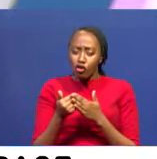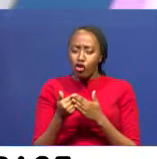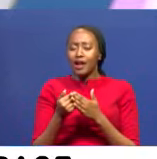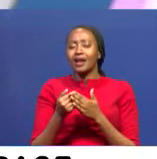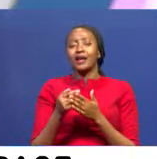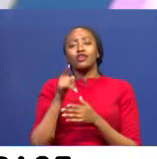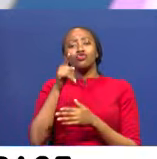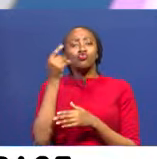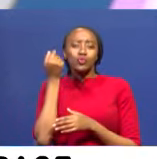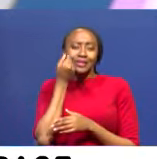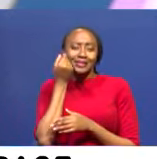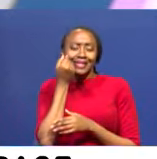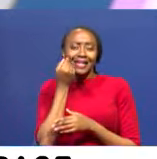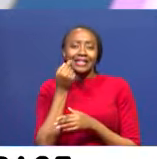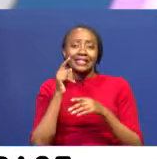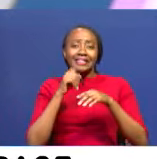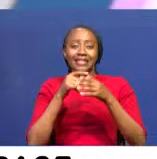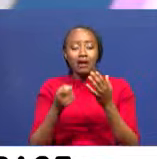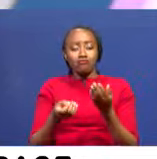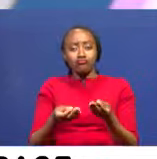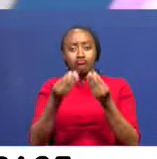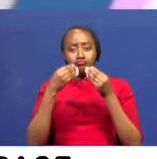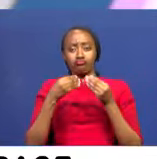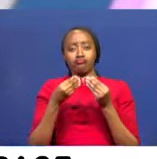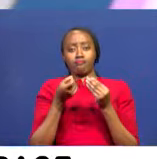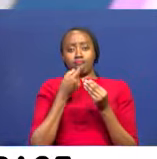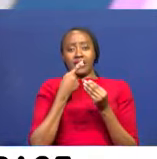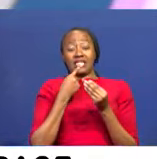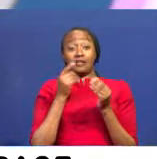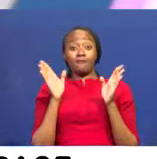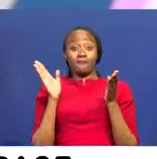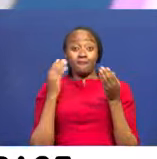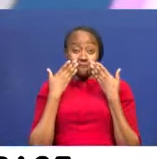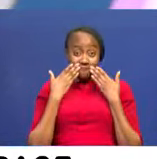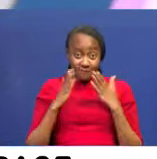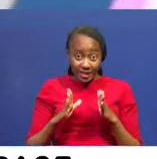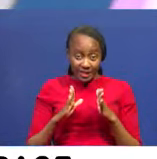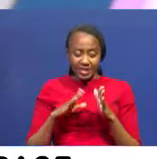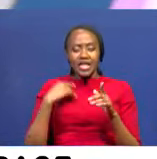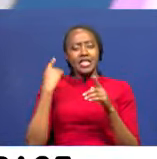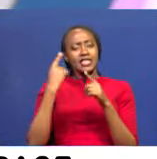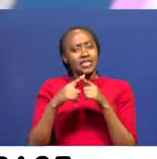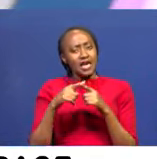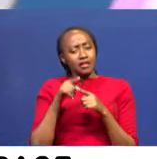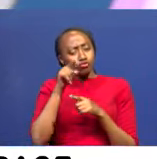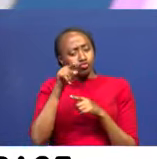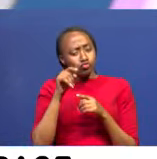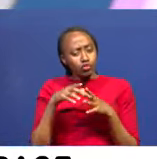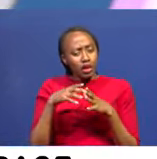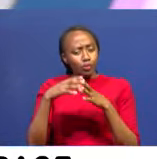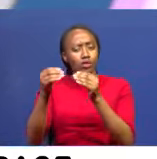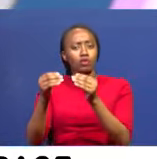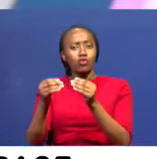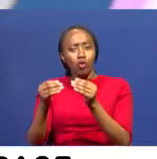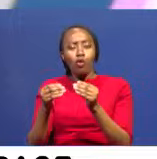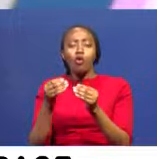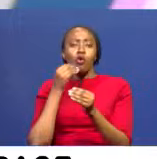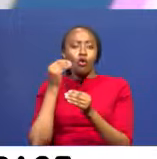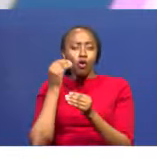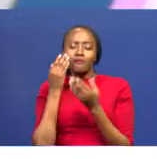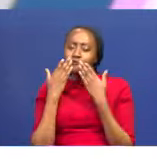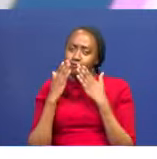doses. So have an innovative way of making sure that we are recording how much we are giving away, and also that